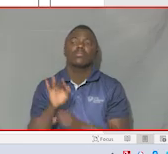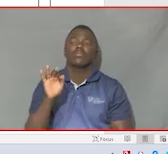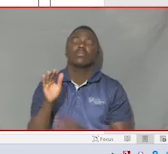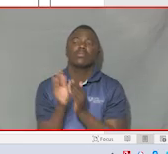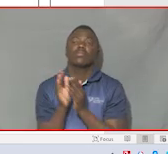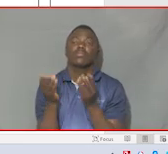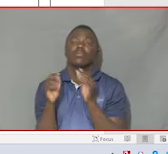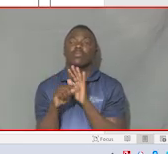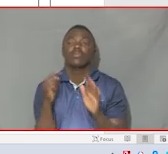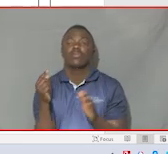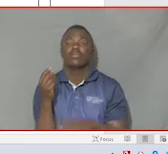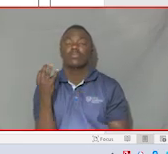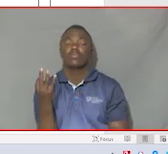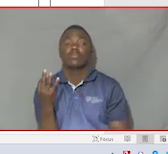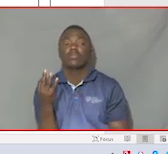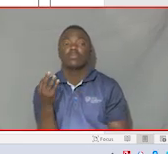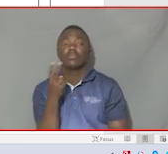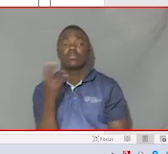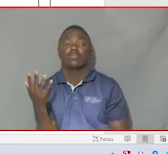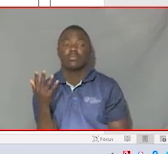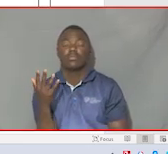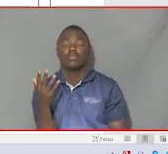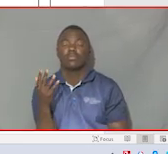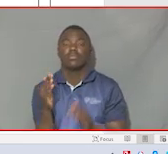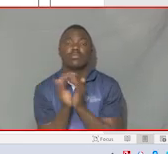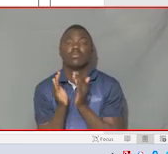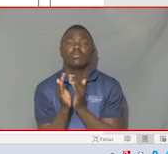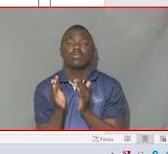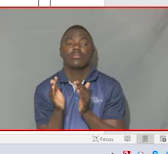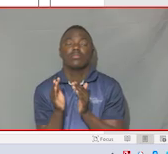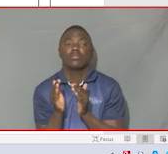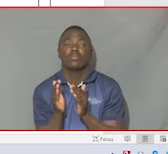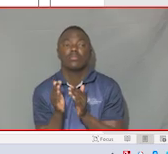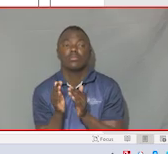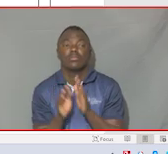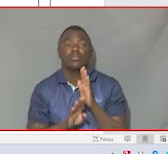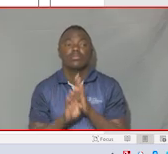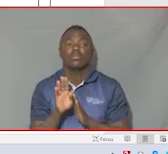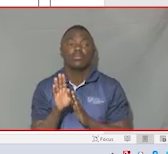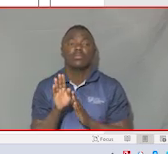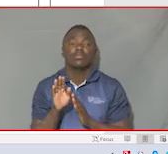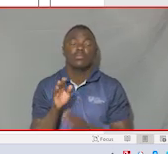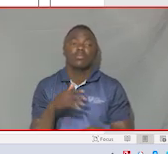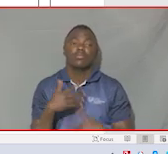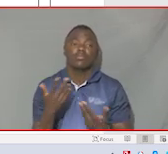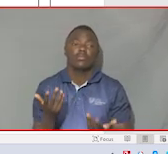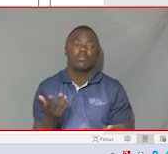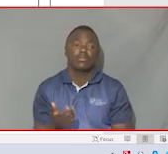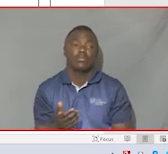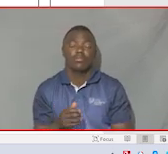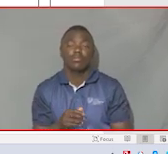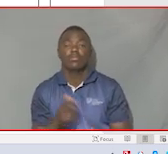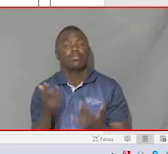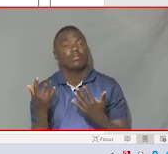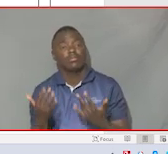minus 3. Patterns and sequences is 25 marks. Now, when it comes to growth and finance and